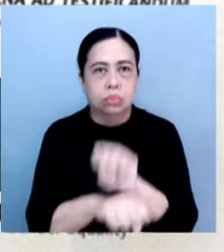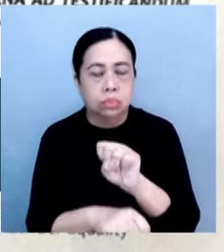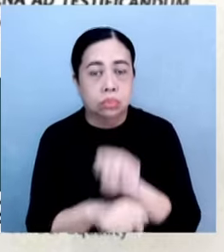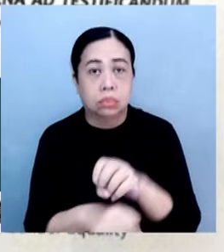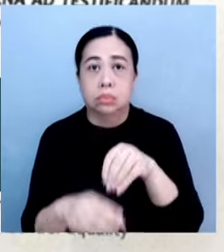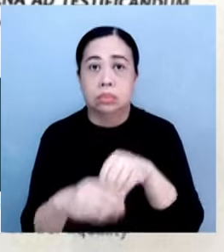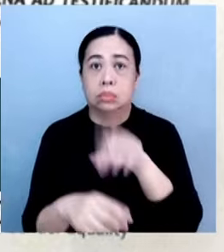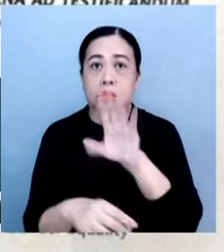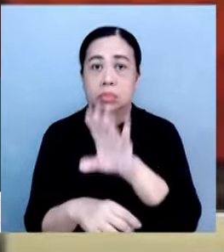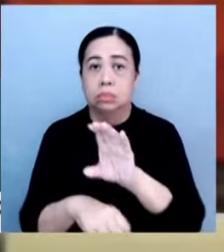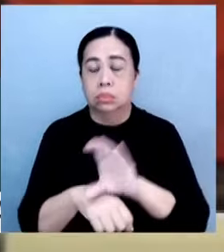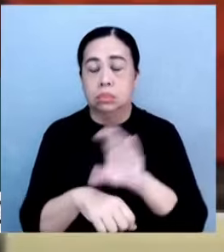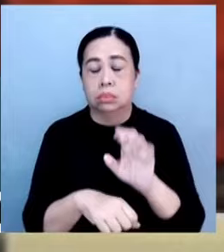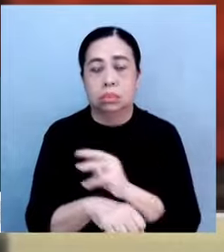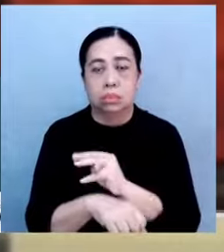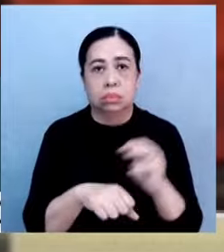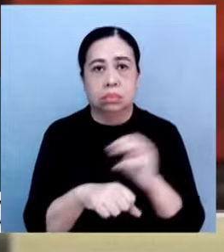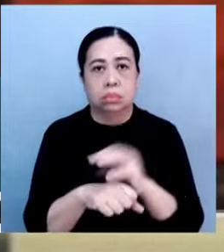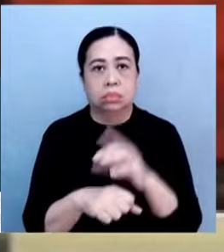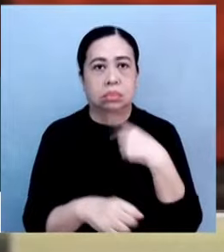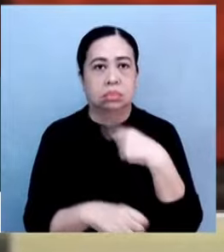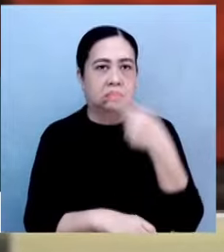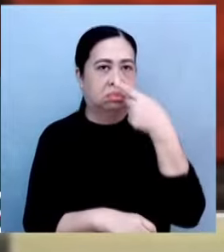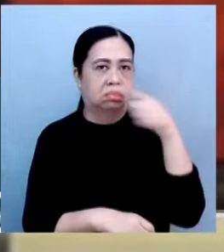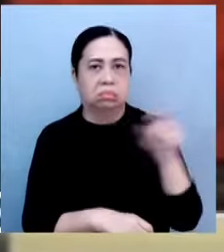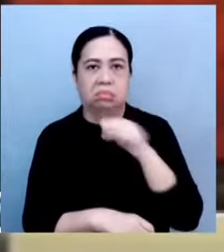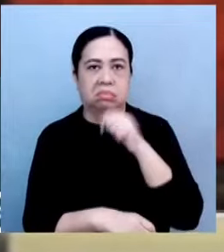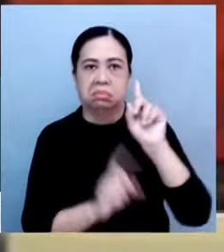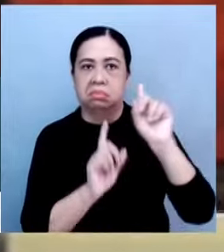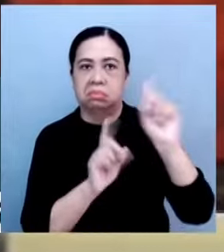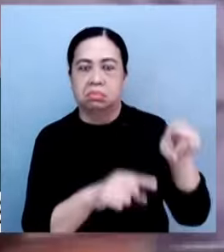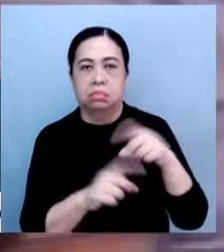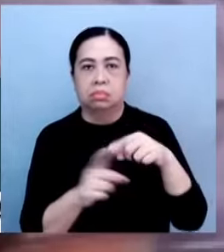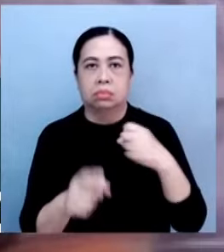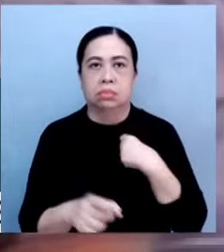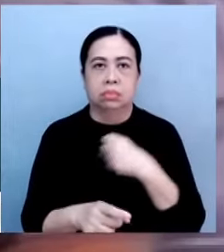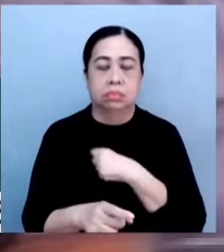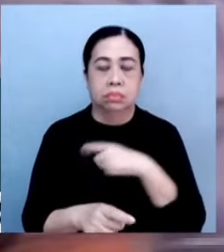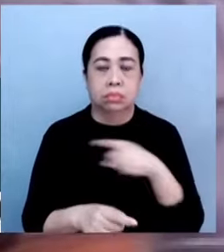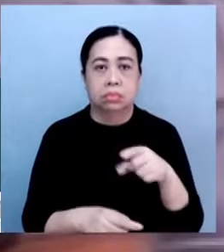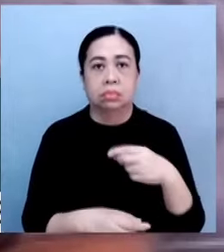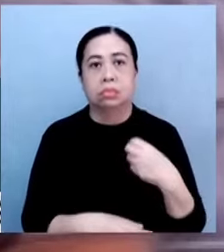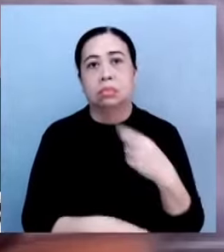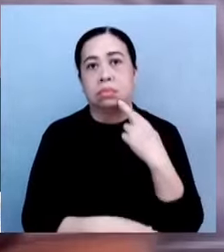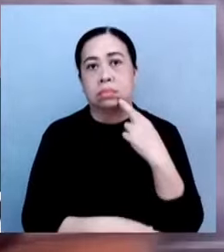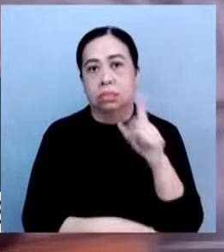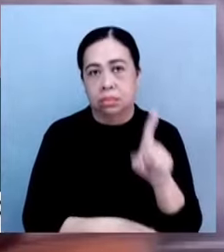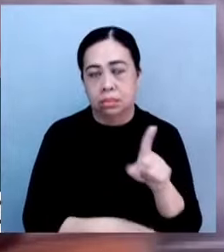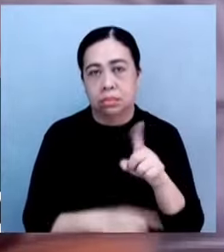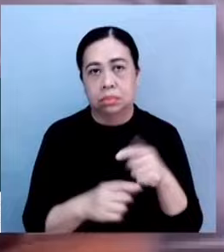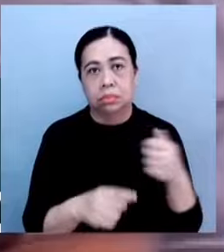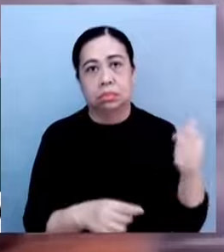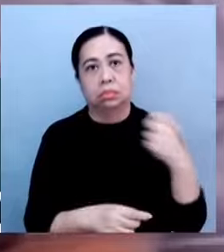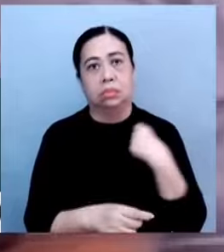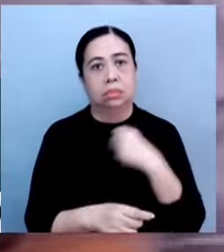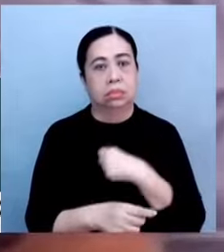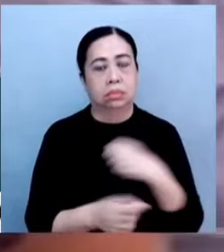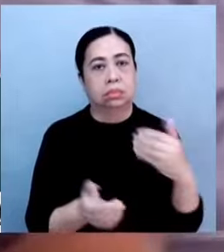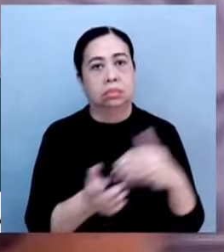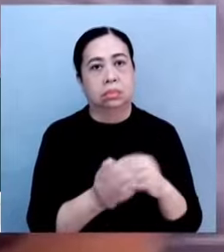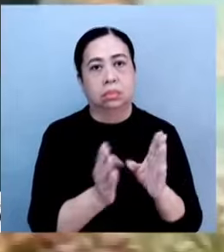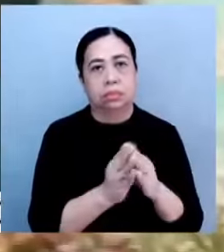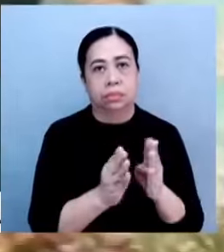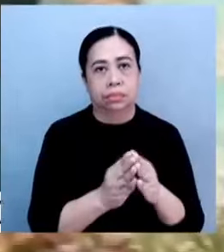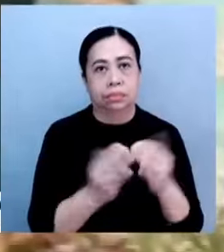ministry. Quiboloy had snubbed the previous hearing chaired by Senator Risa Ontiveros. The upper chamber resumed its inquiry today.